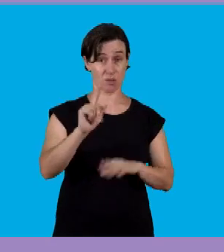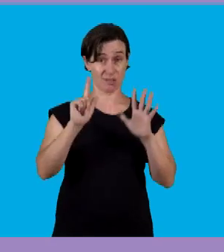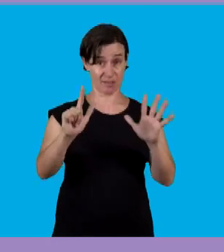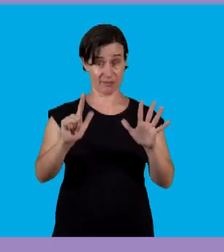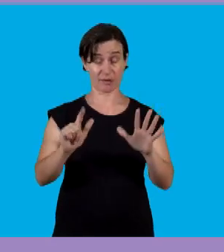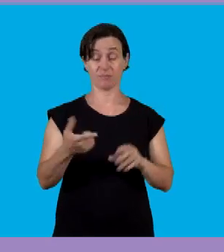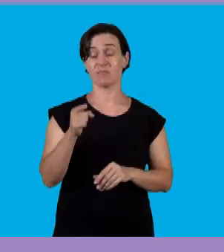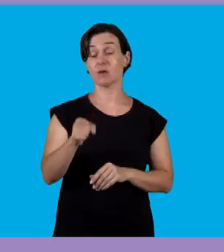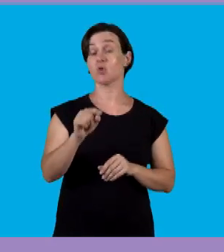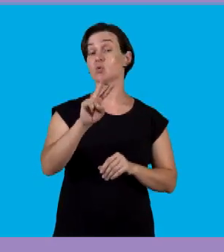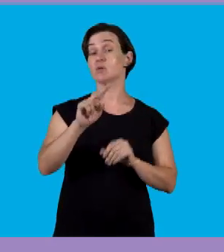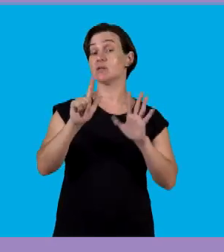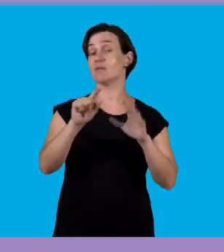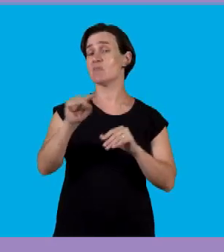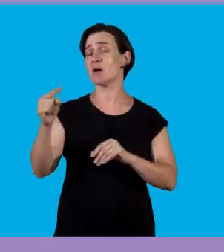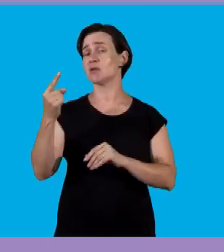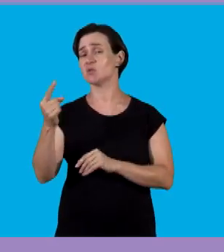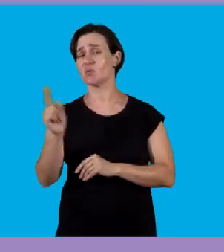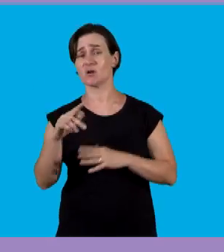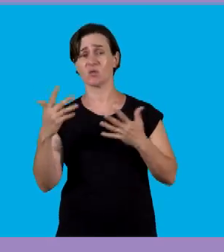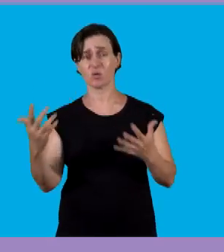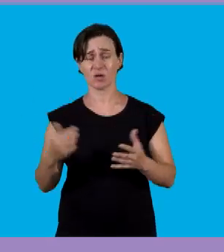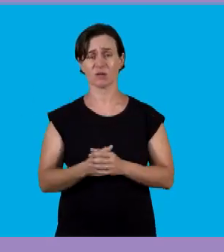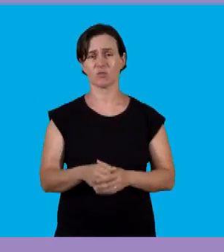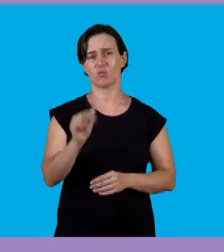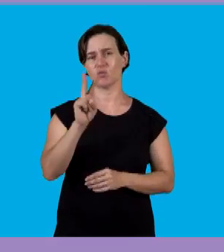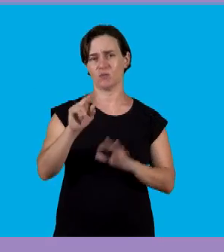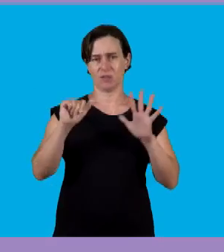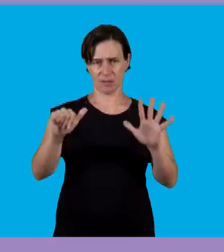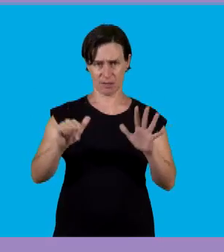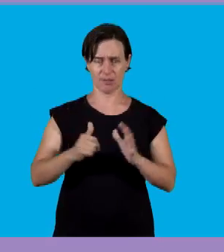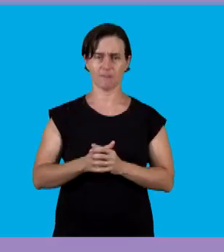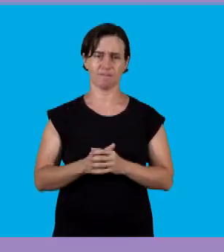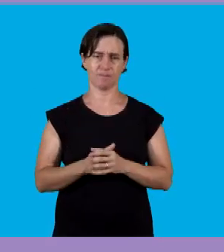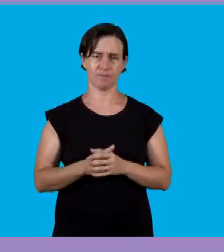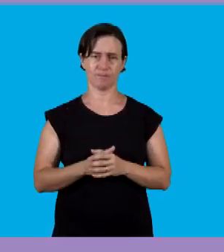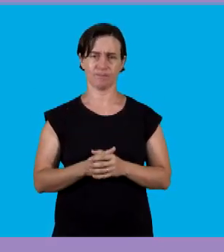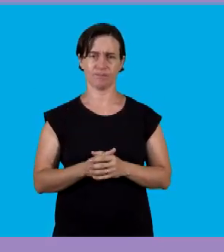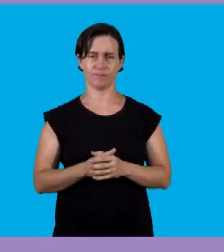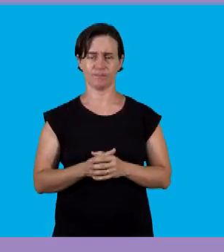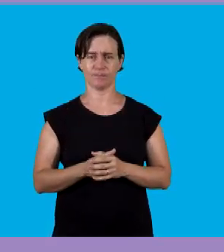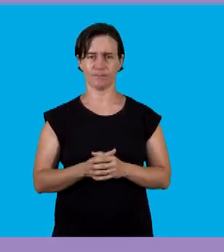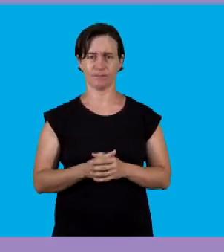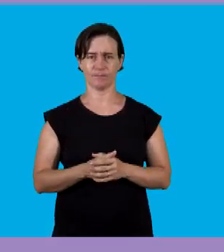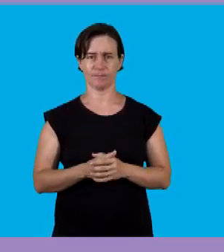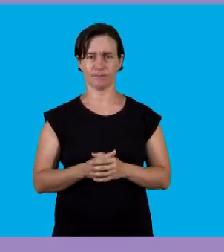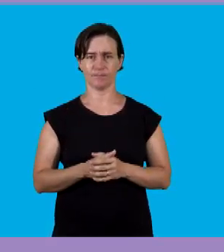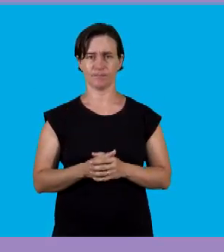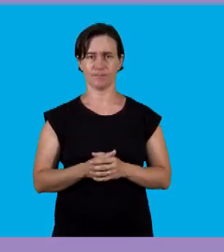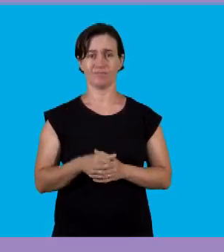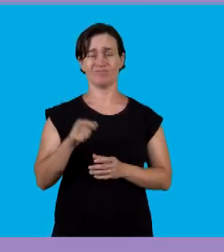that is a 27, and when we subtract 1, our answer is going to be a